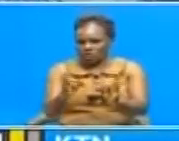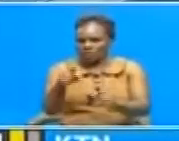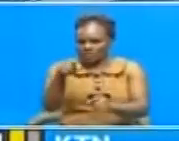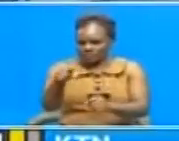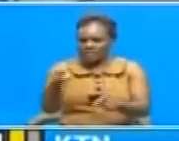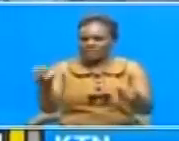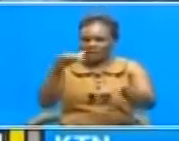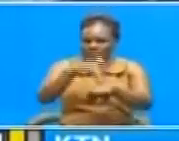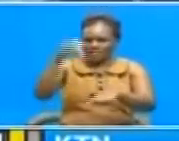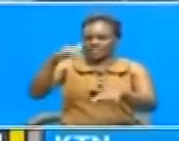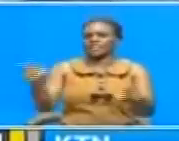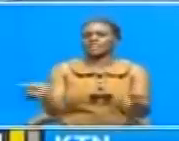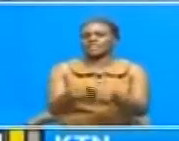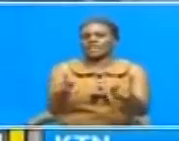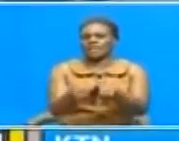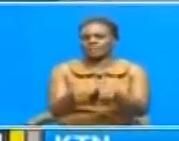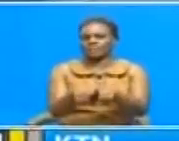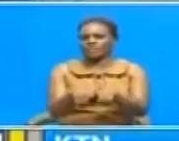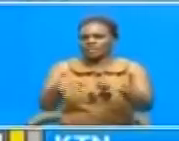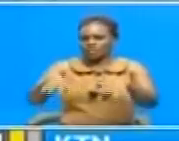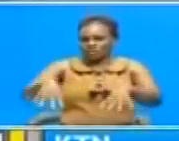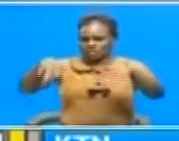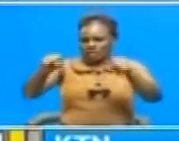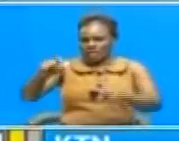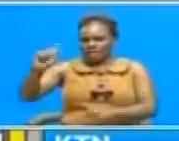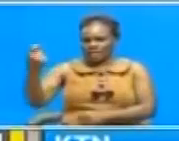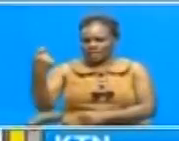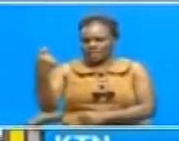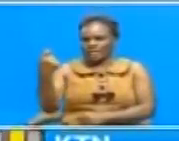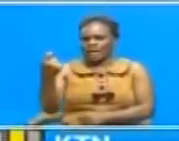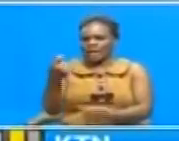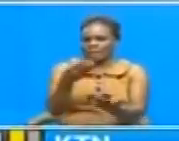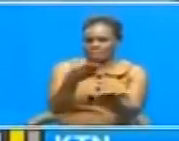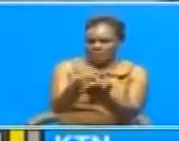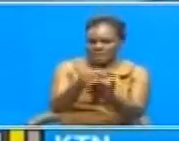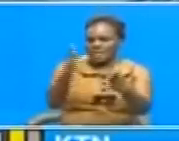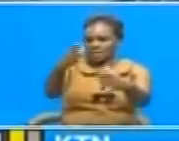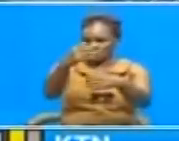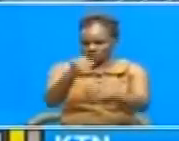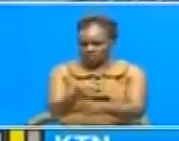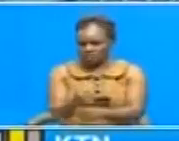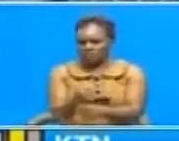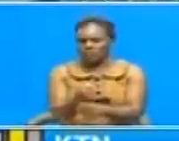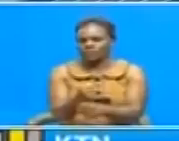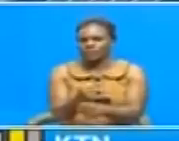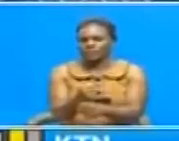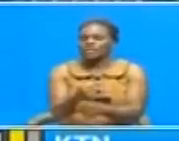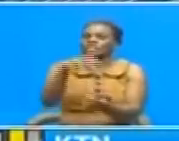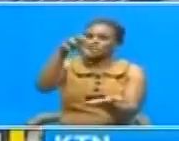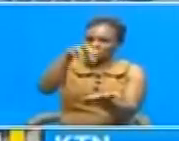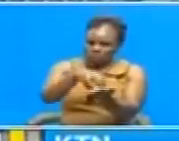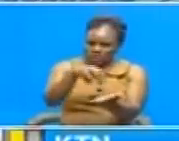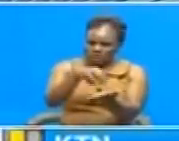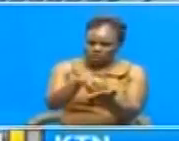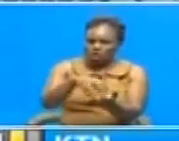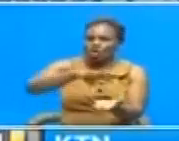been caught up in the swoop. And according to the chairman of the Kenya Forex and Remittance Association, Anthony Washira, the situation is